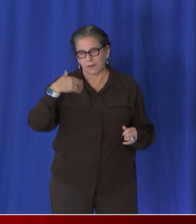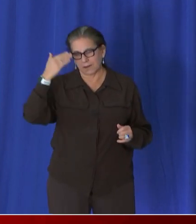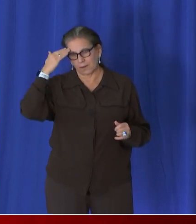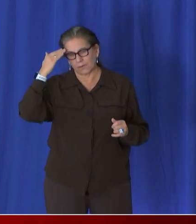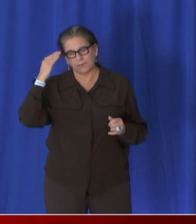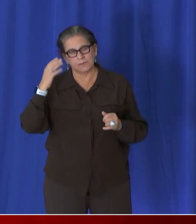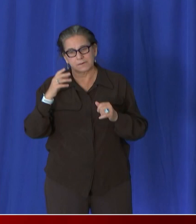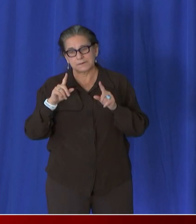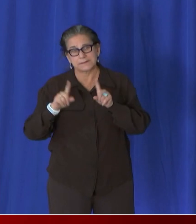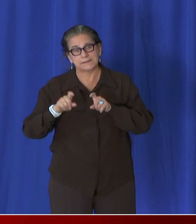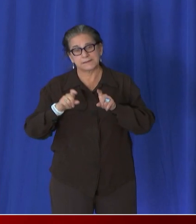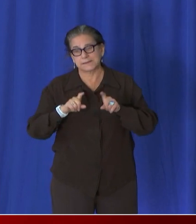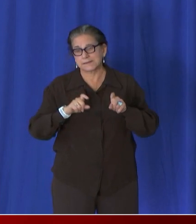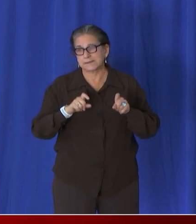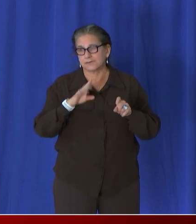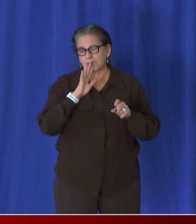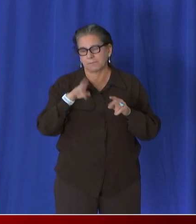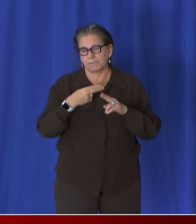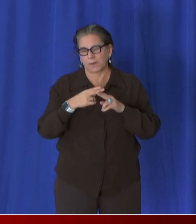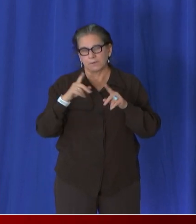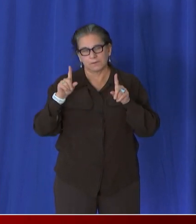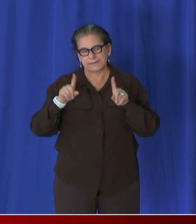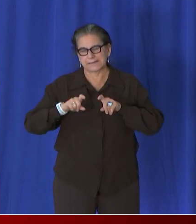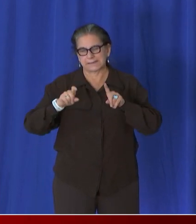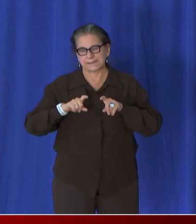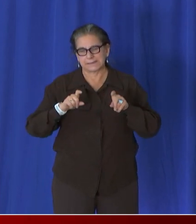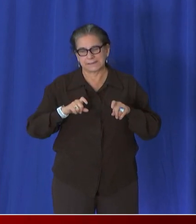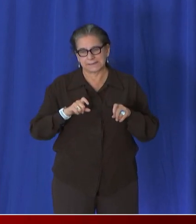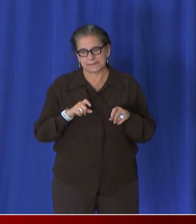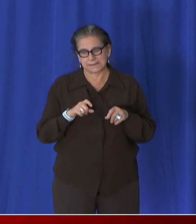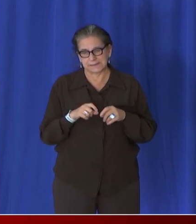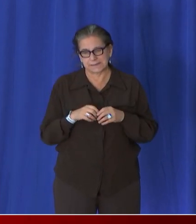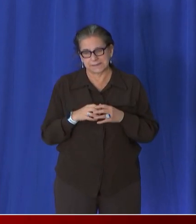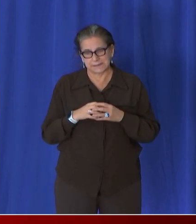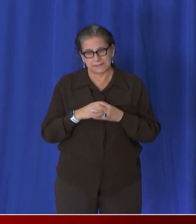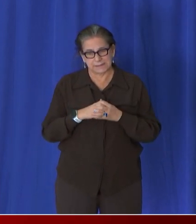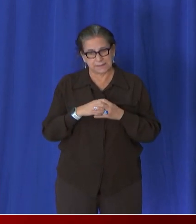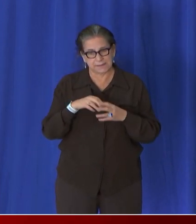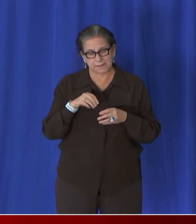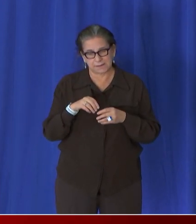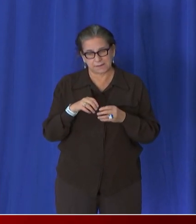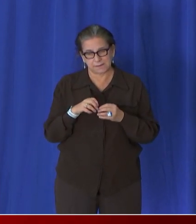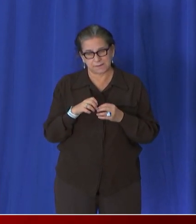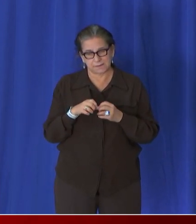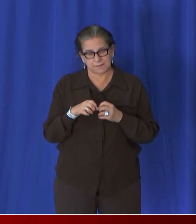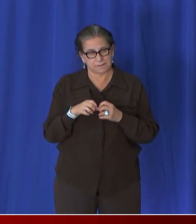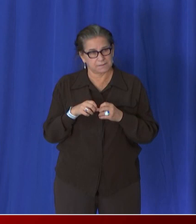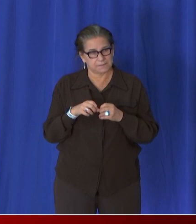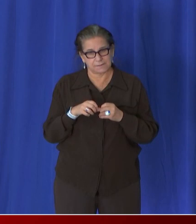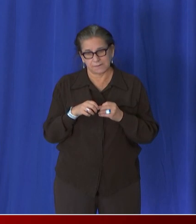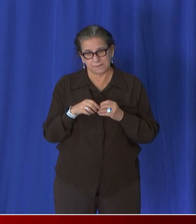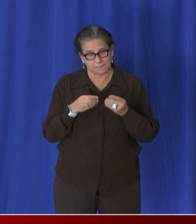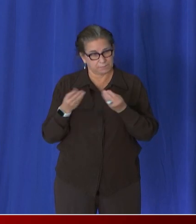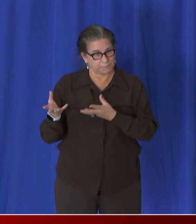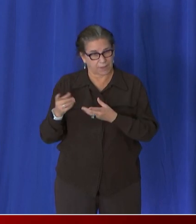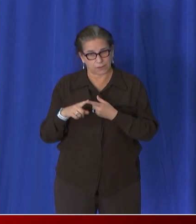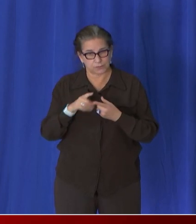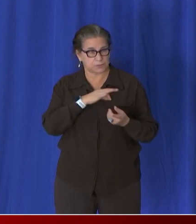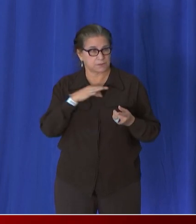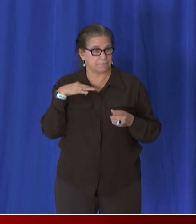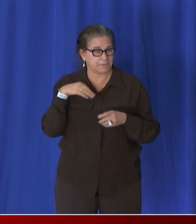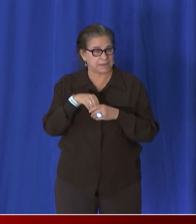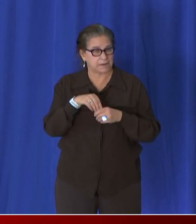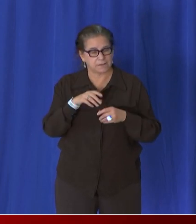that's something that is on the table in terms of the employees of these businesses. We haven't discussed that, but I